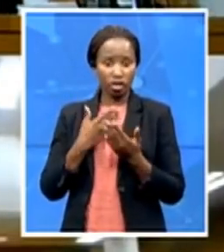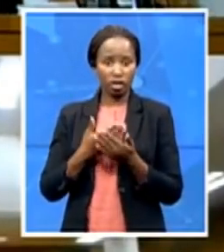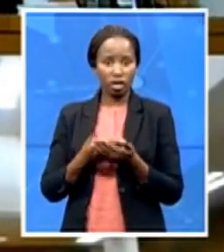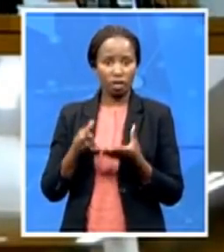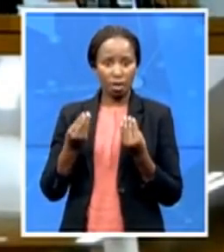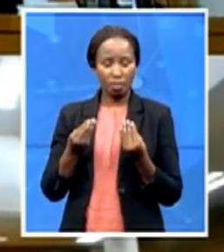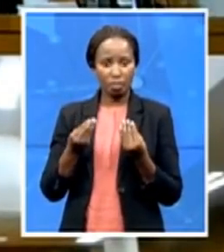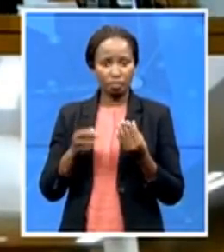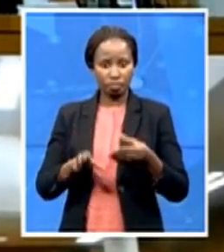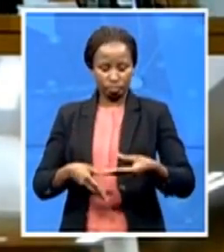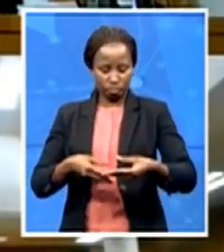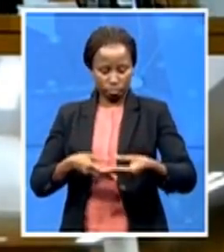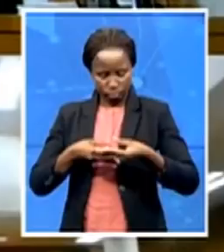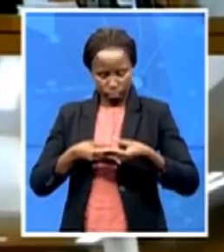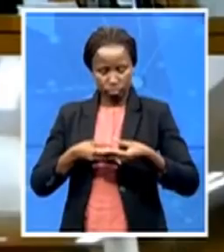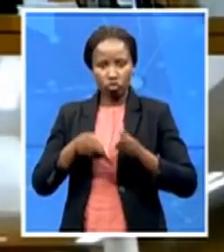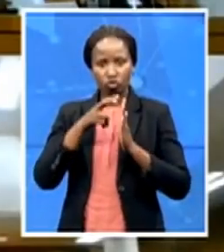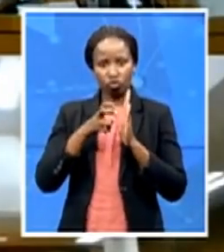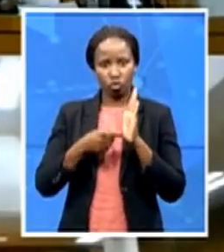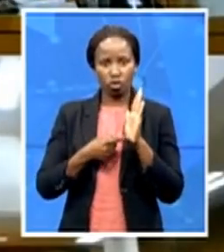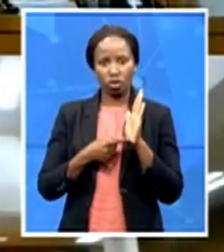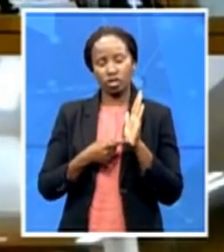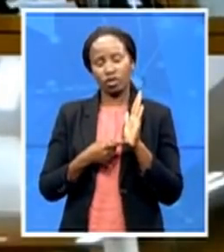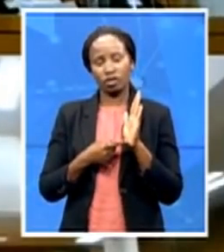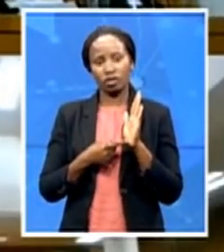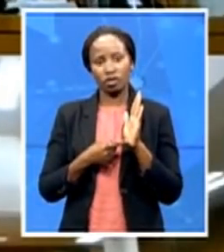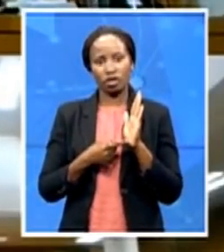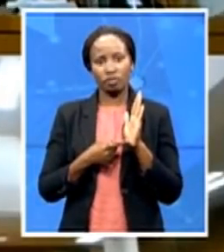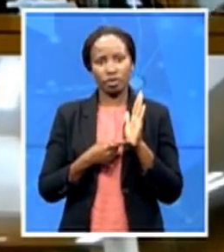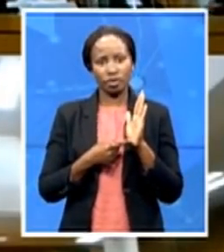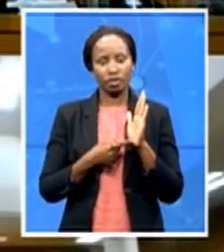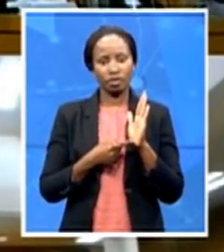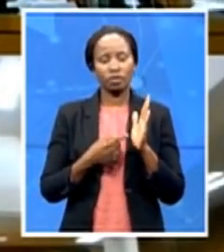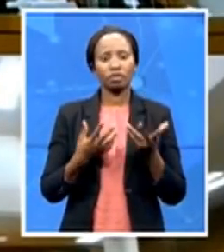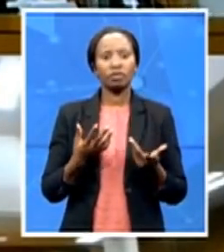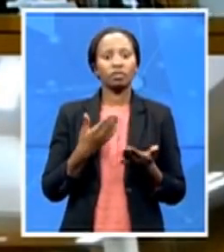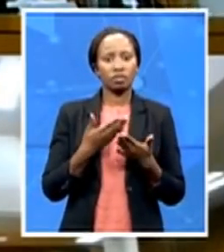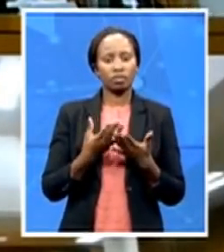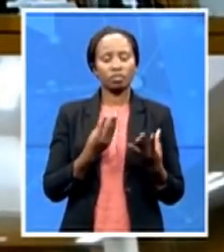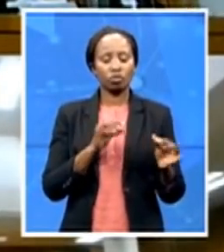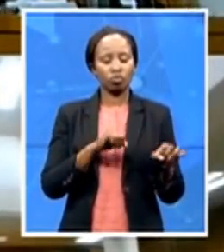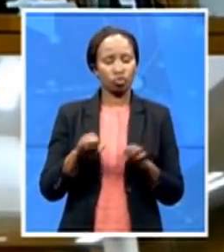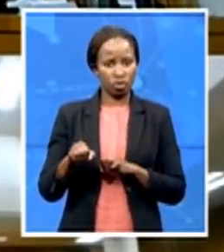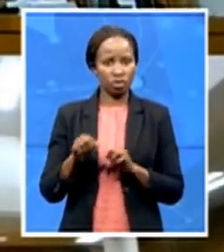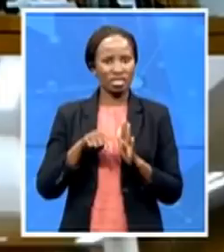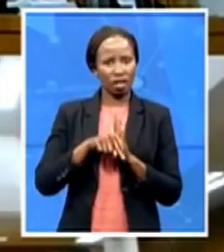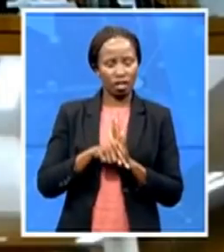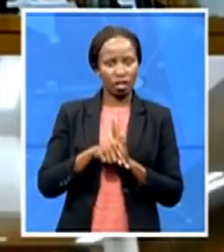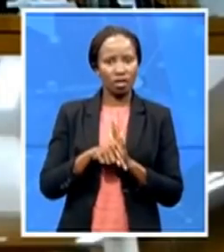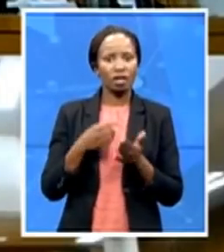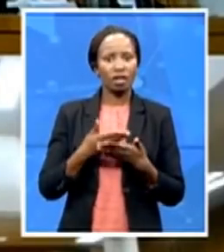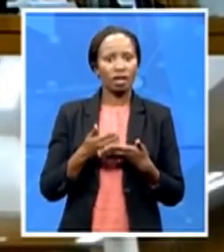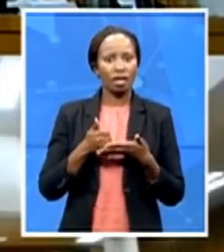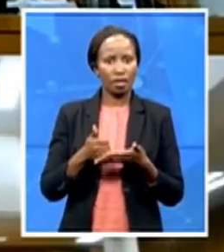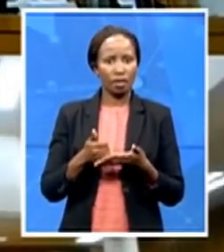that. And before dealing with the details, I just ask your ladyship, I'm very happy to continue work until